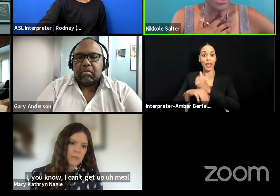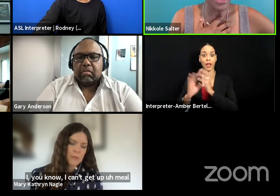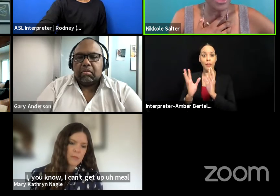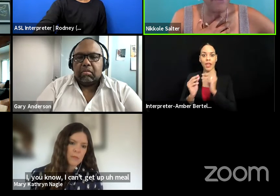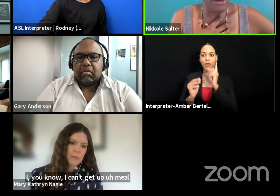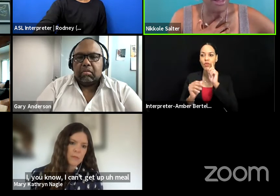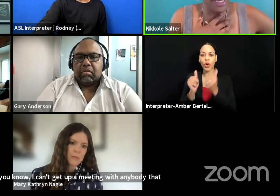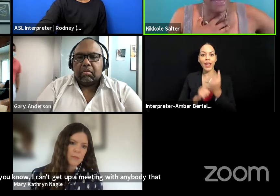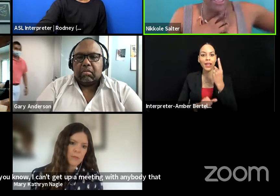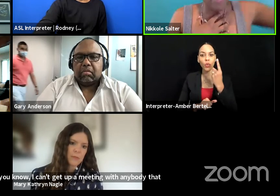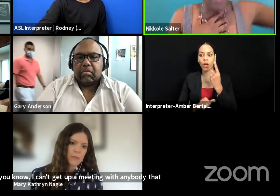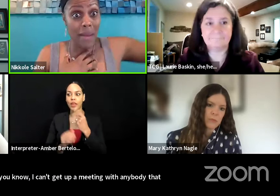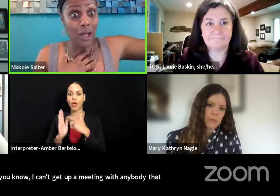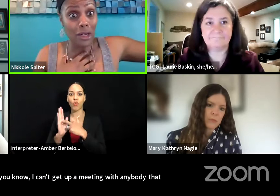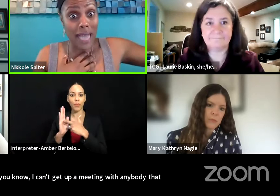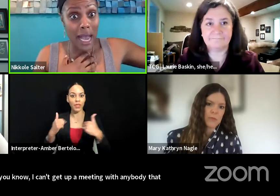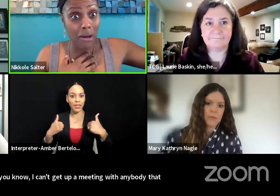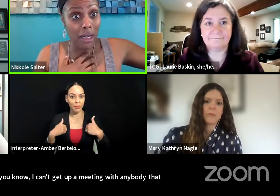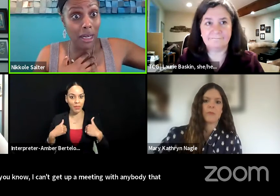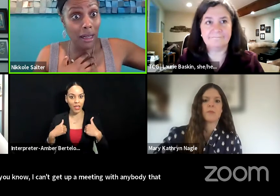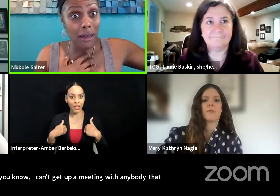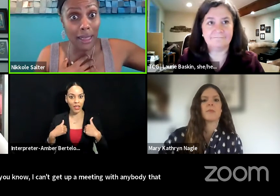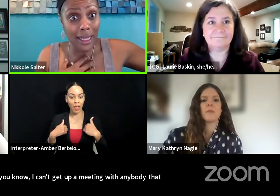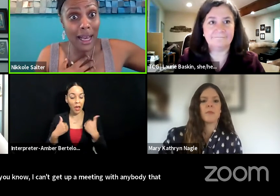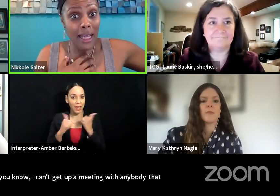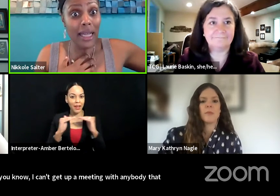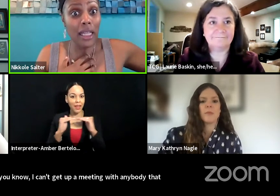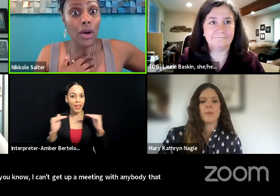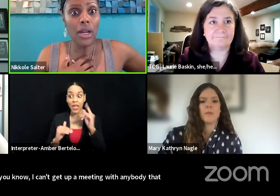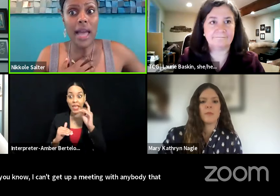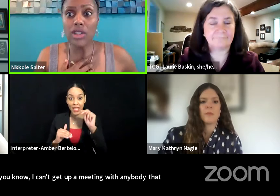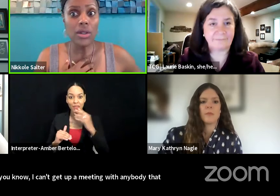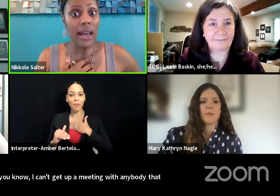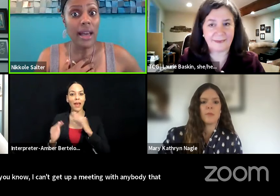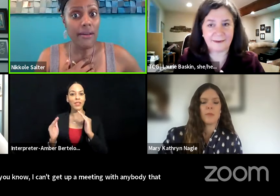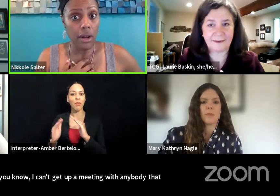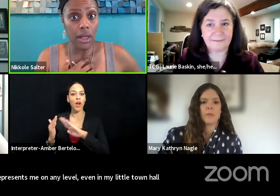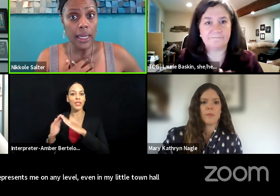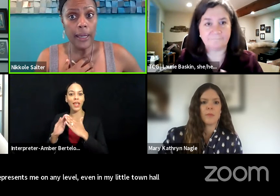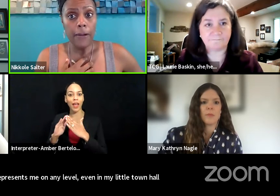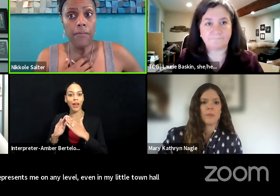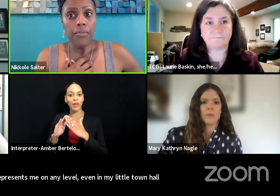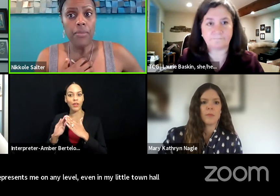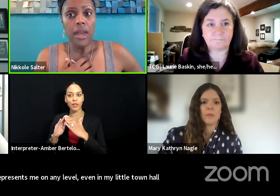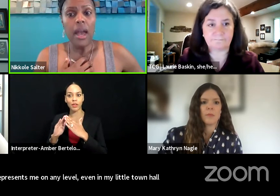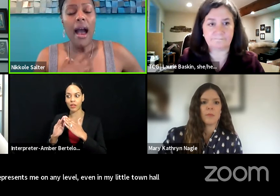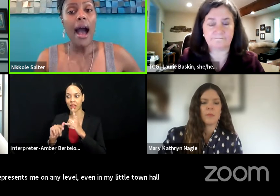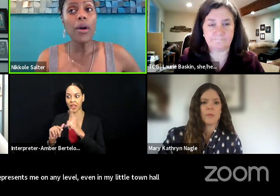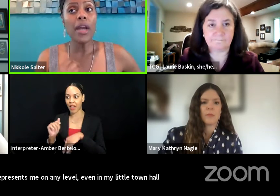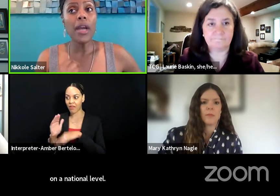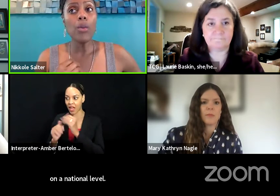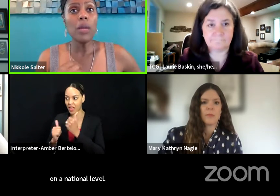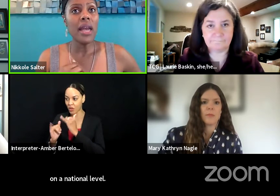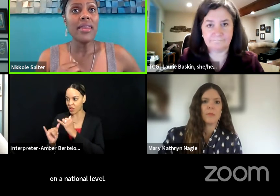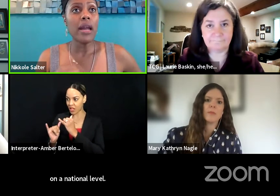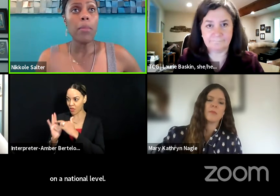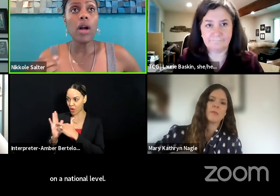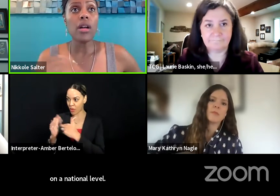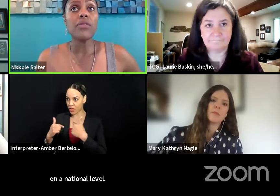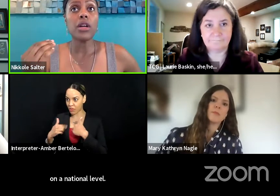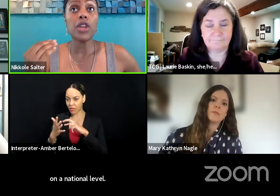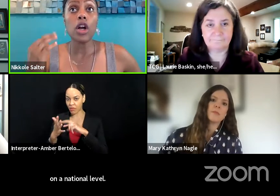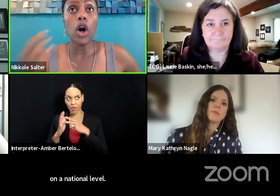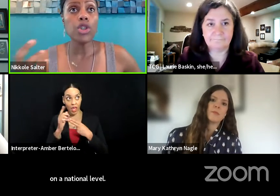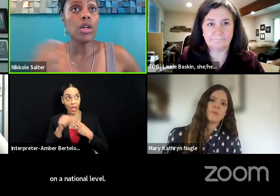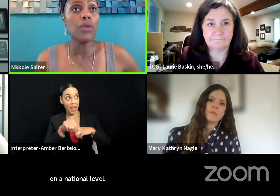me on any level, even in my own little town, let alone on a national level. How can we make that a part